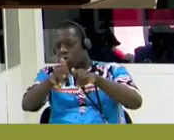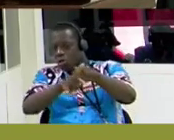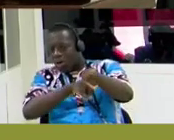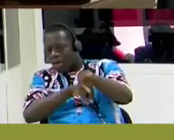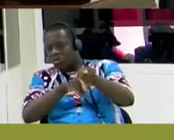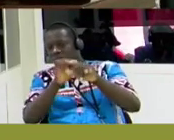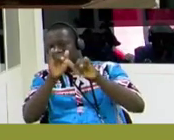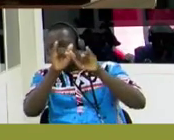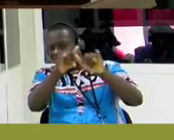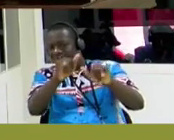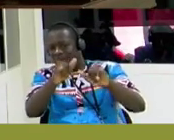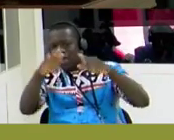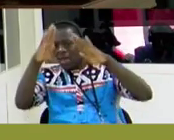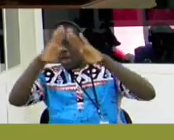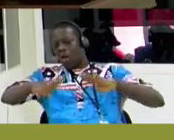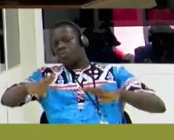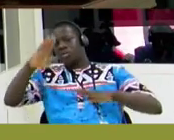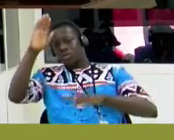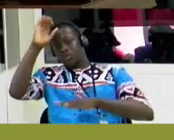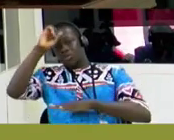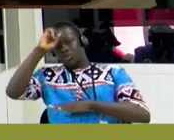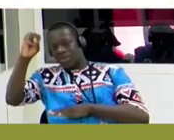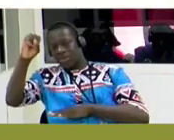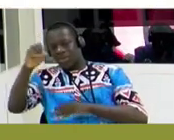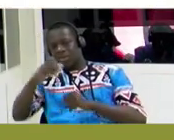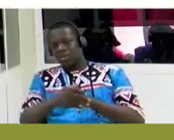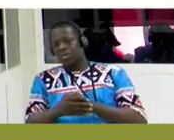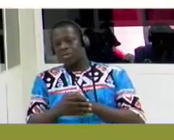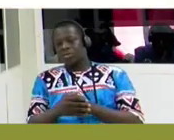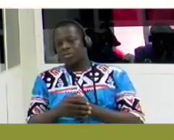assignment? I was there